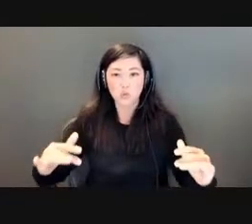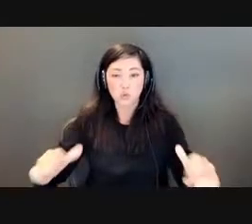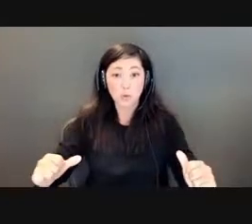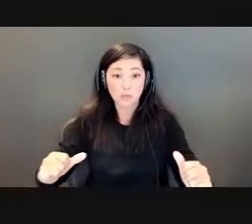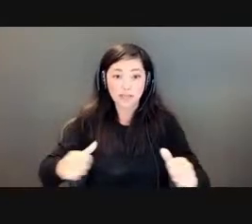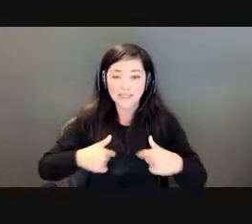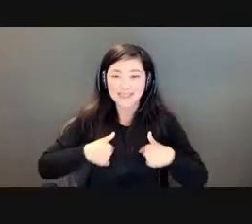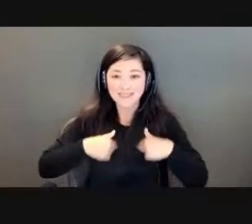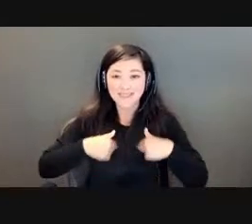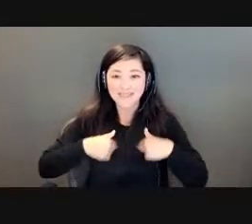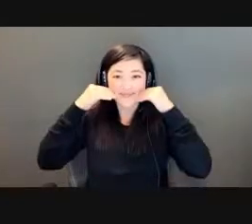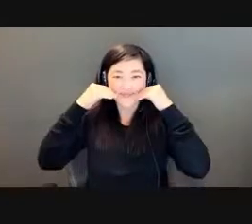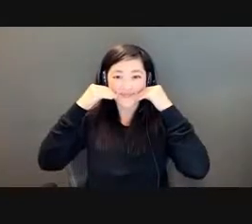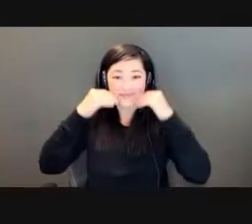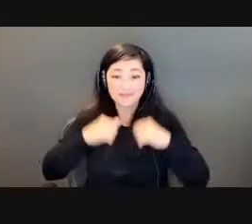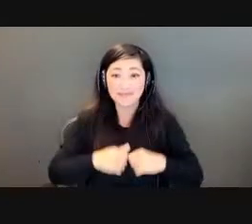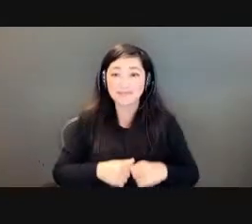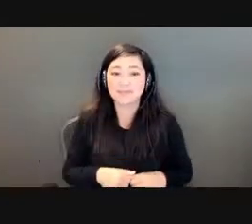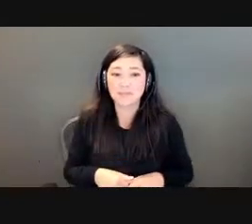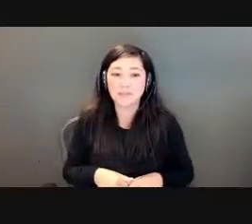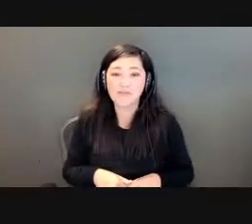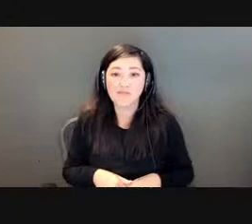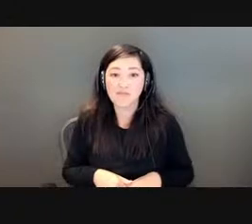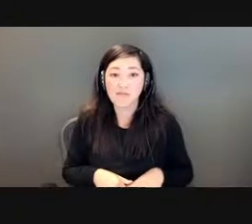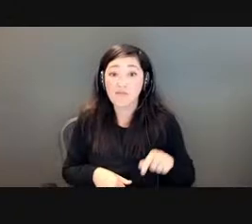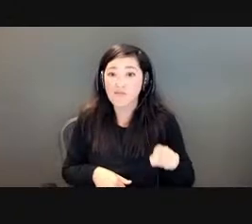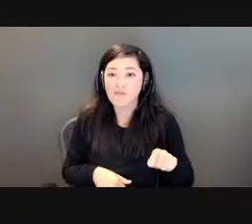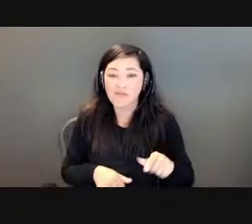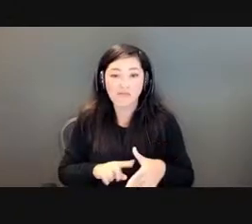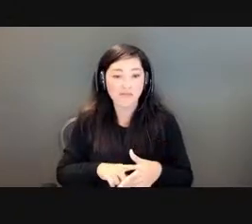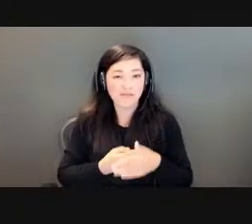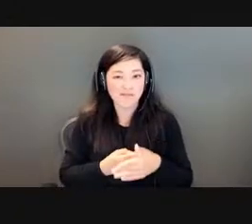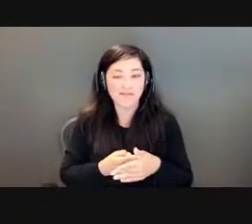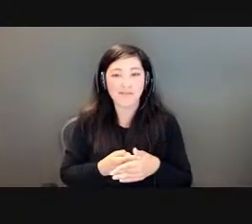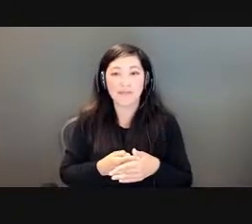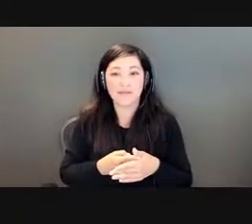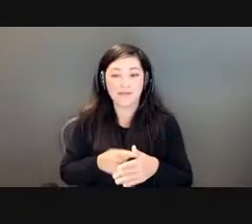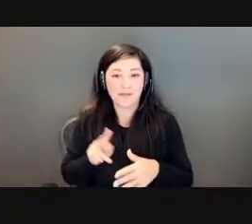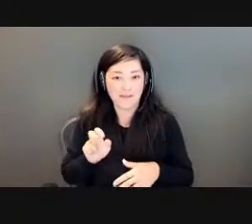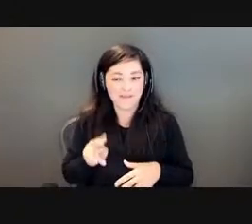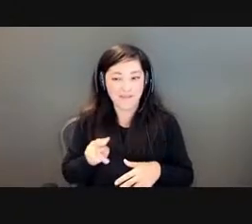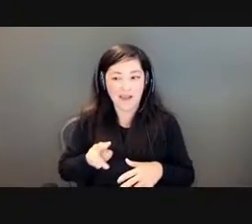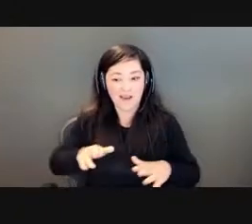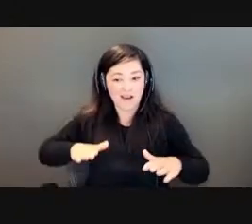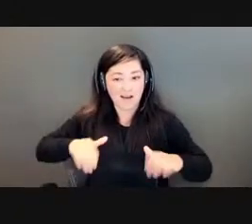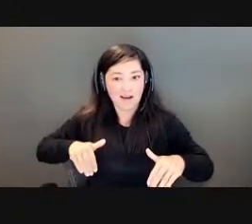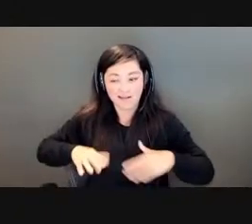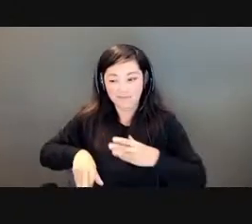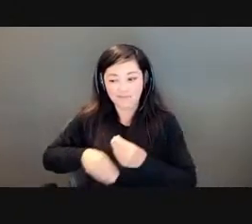smiling, and this is the start of my van before I began to build it out.